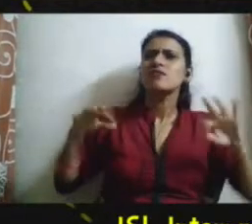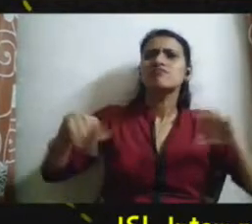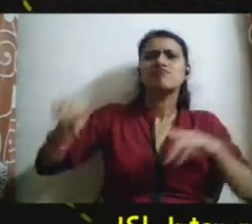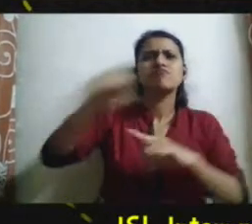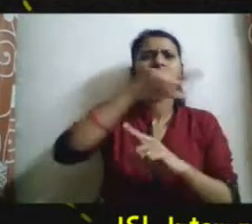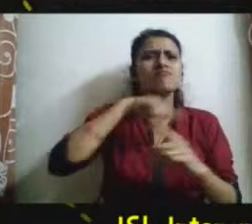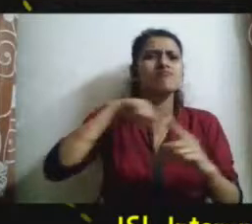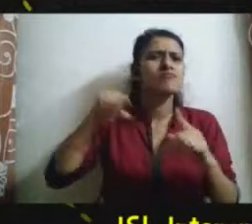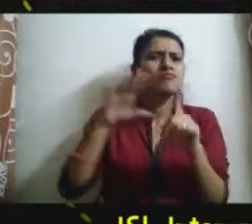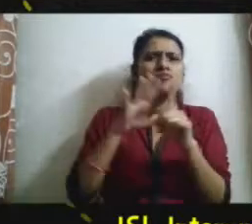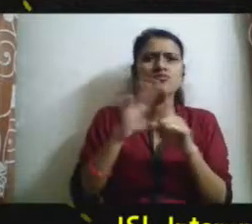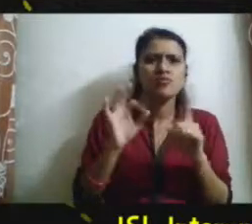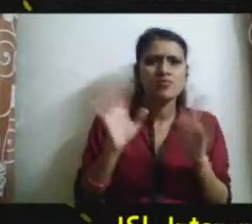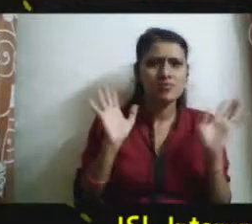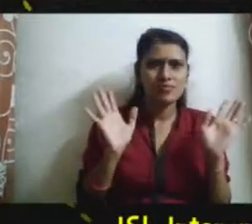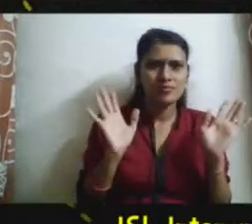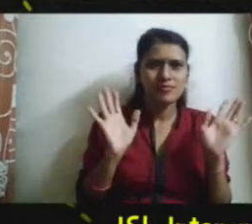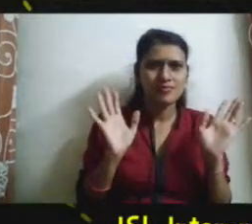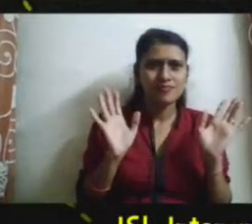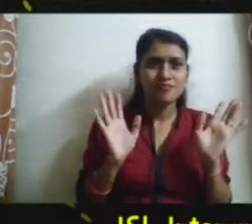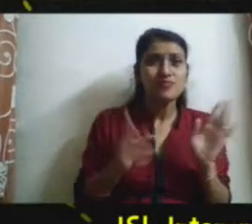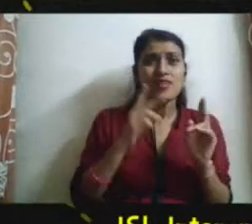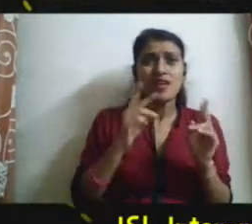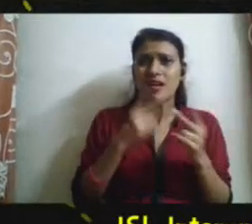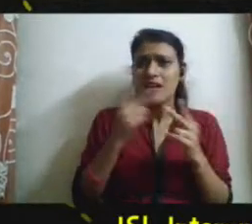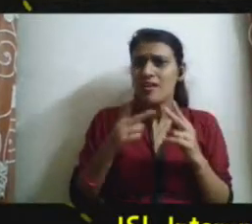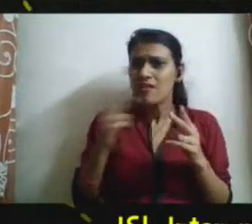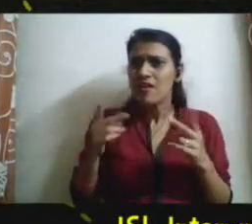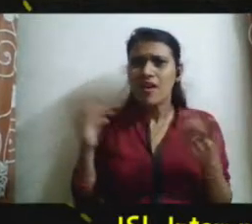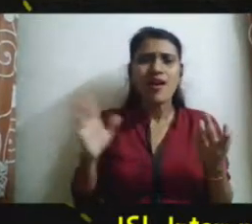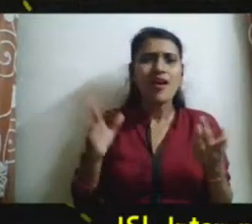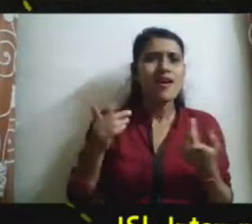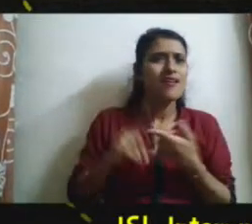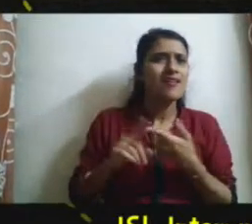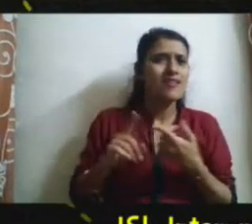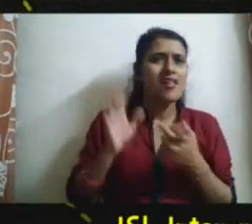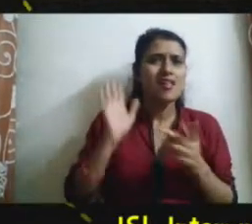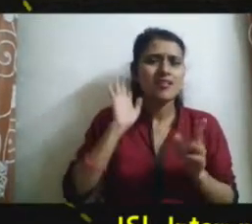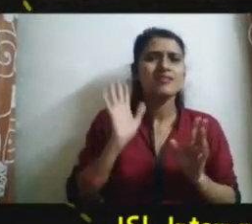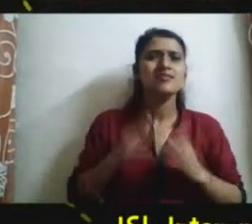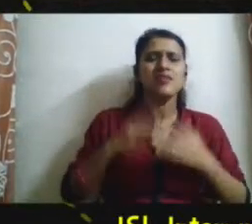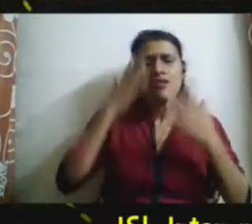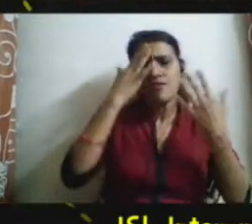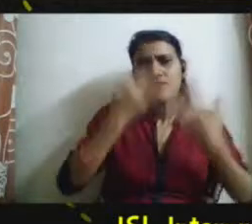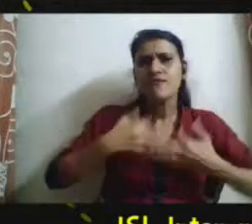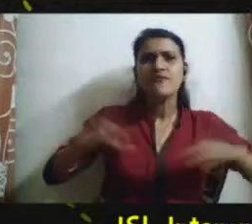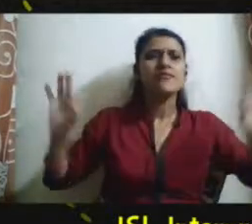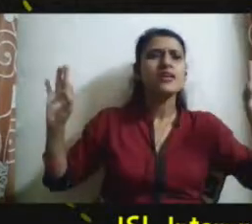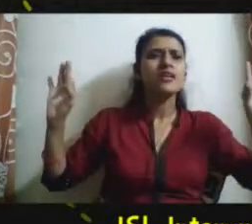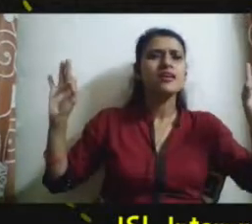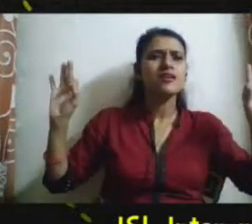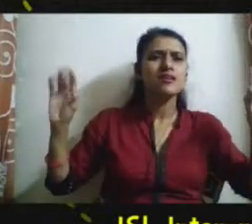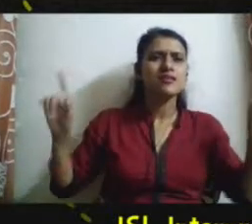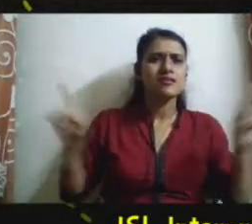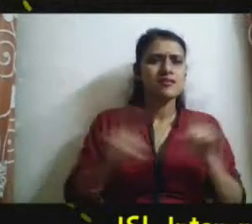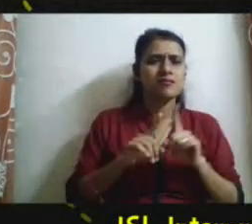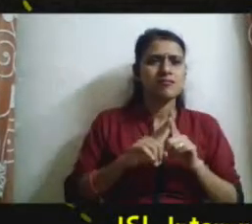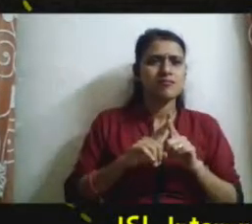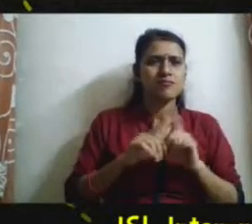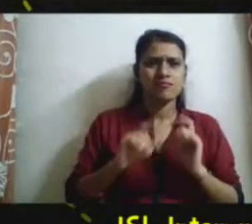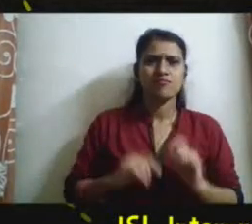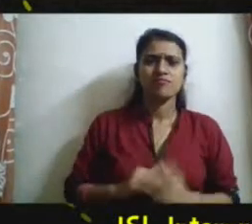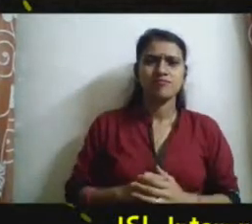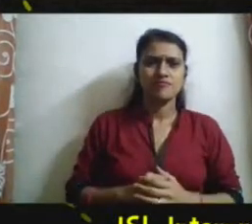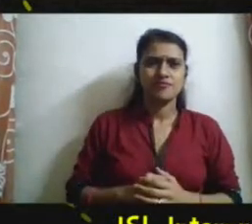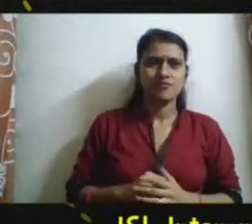hate the term free-spirited because all these things already have acquired meanings, but Yeah. freeness, there's a freeness and a liberatory quality to the fact